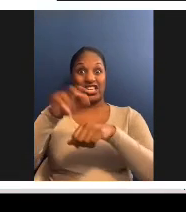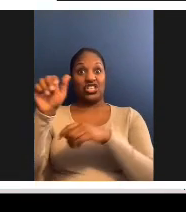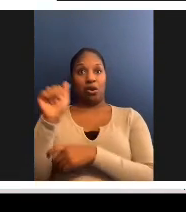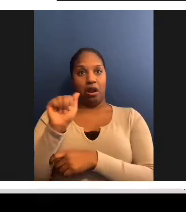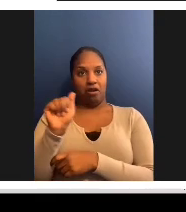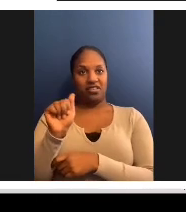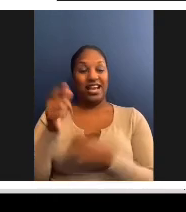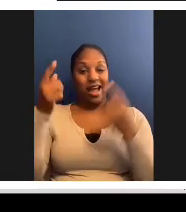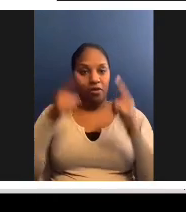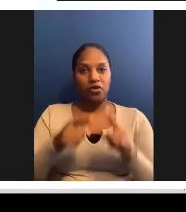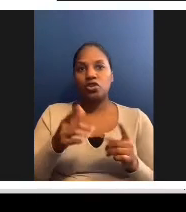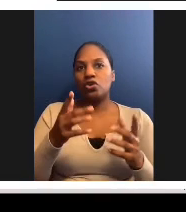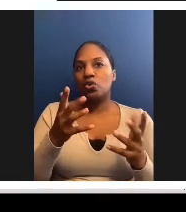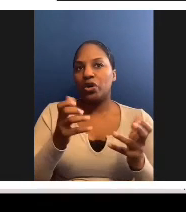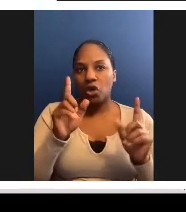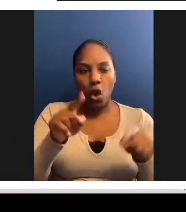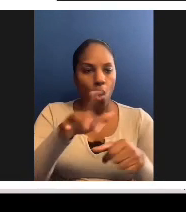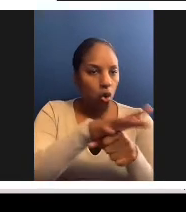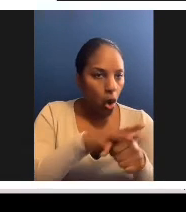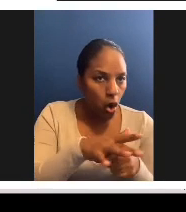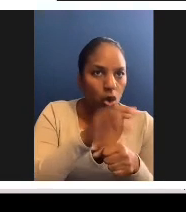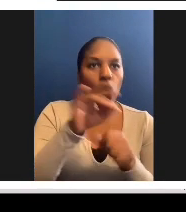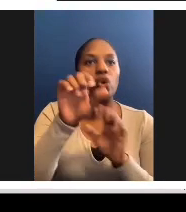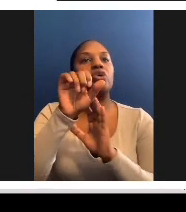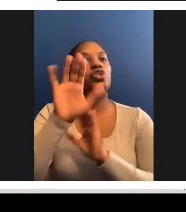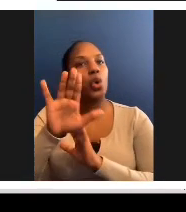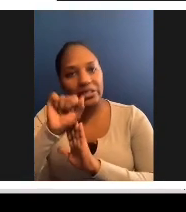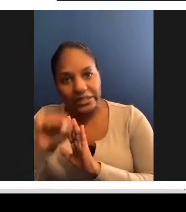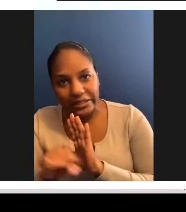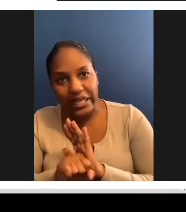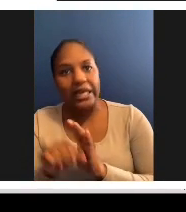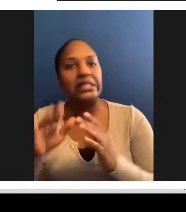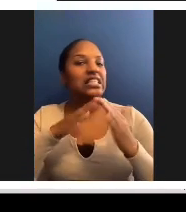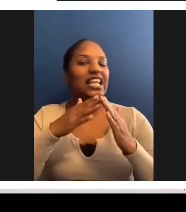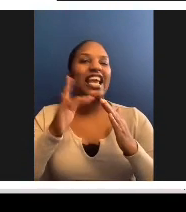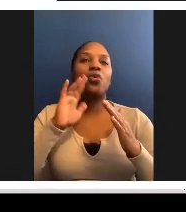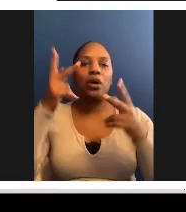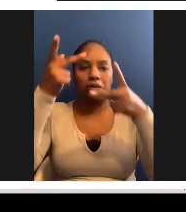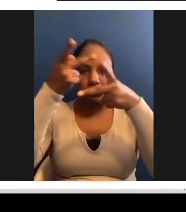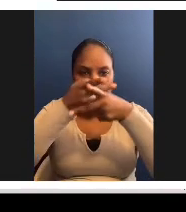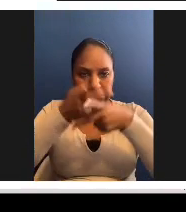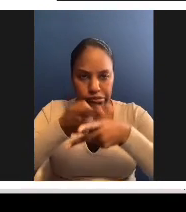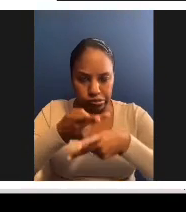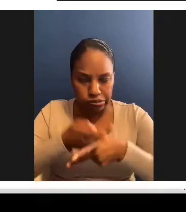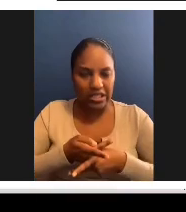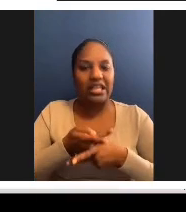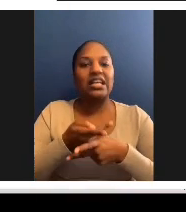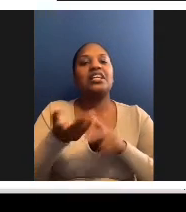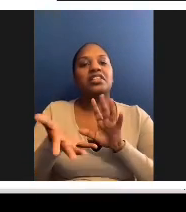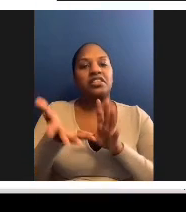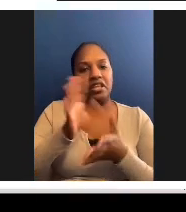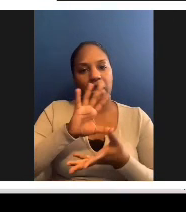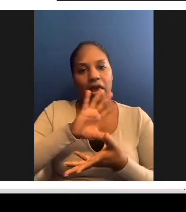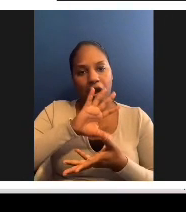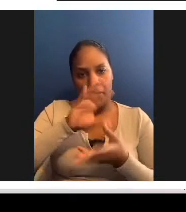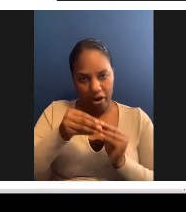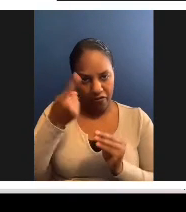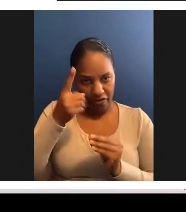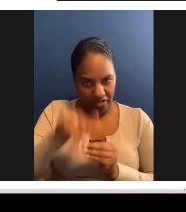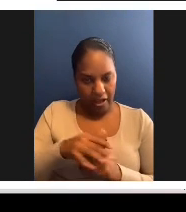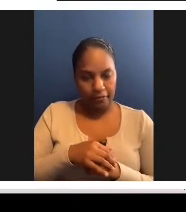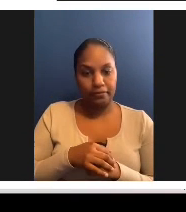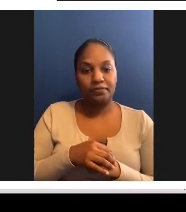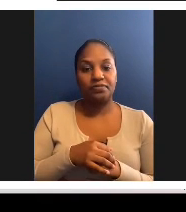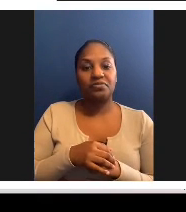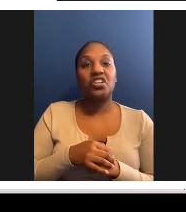you can put in your state or your city and it'll calculate you the mean for that. Tells you about the employment growth, which